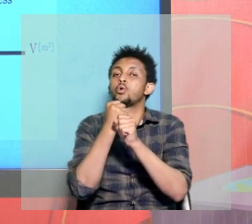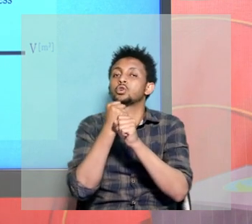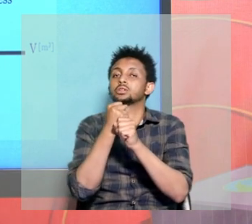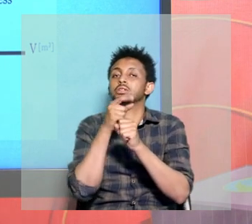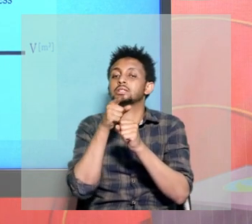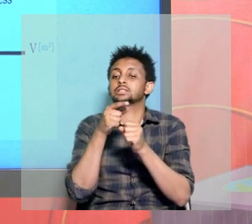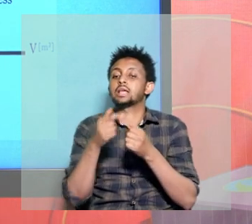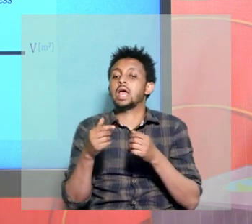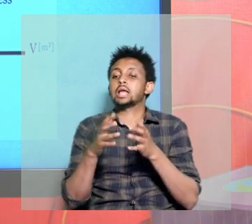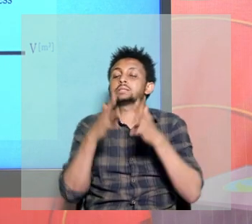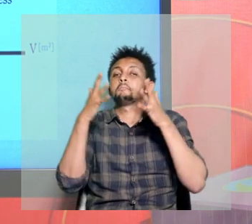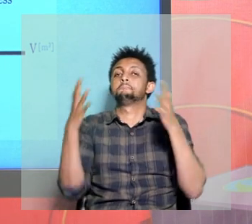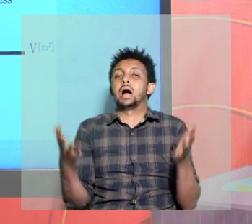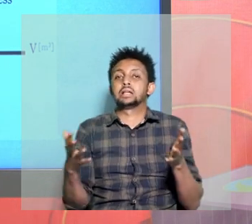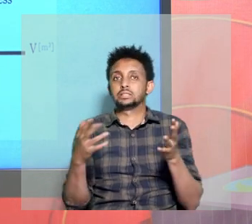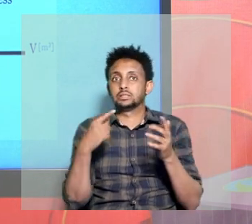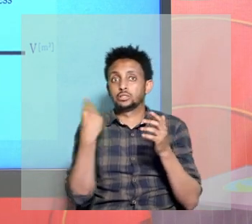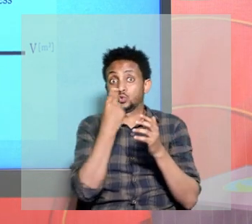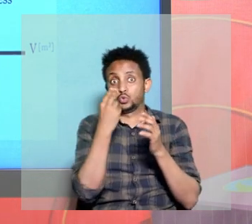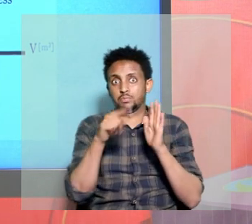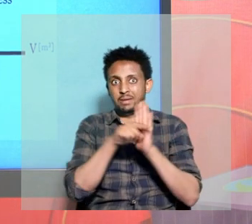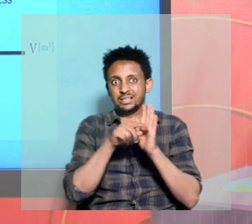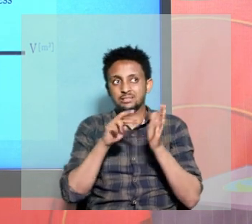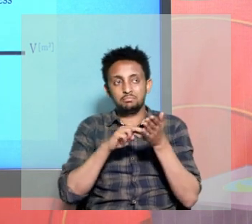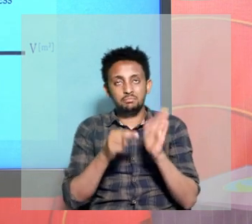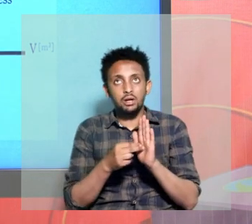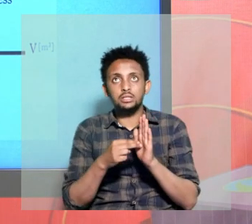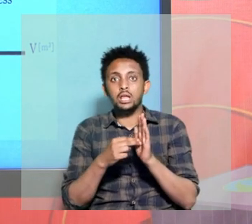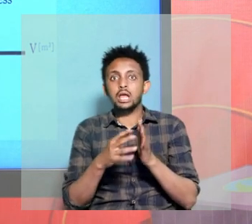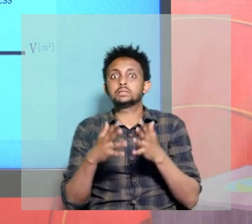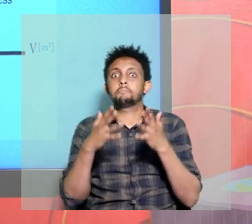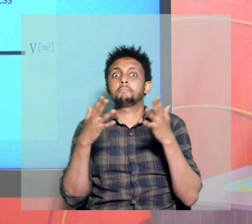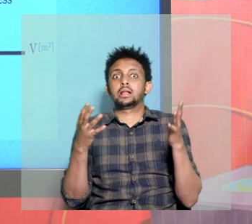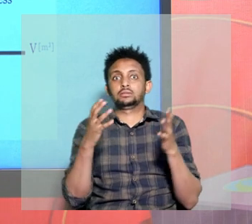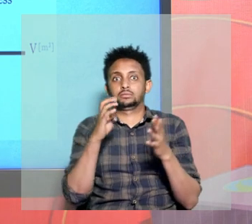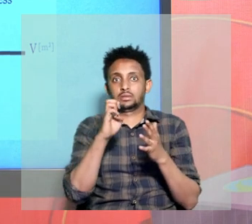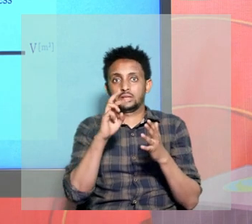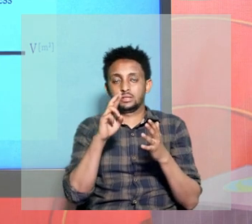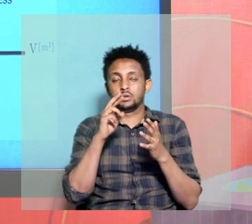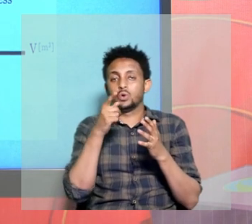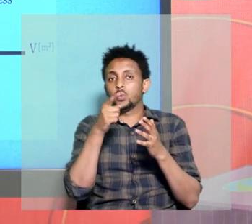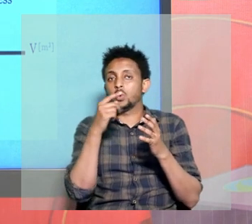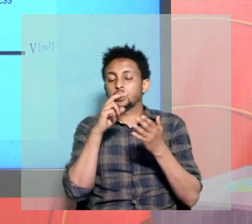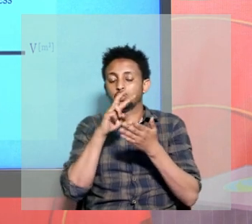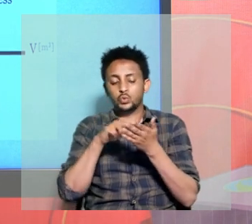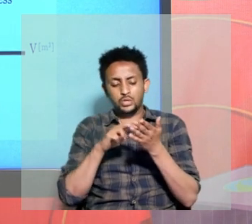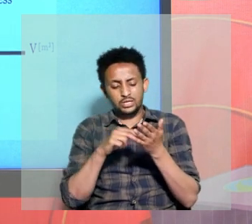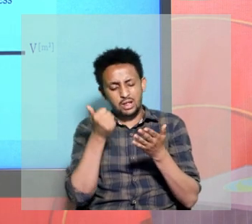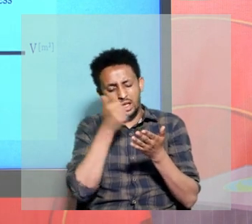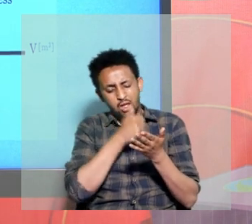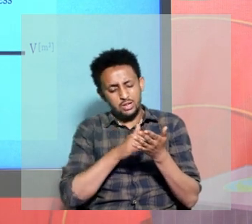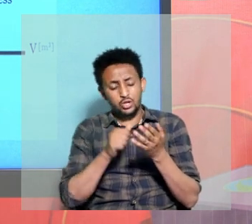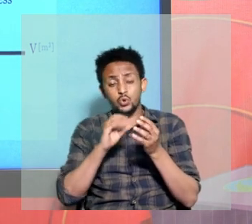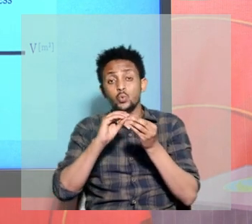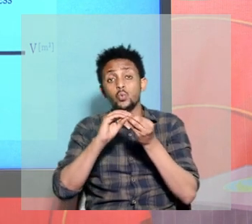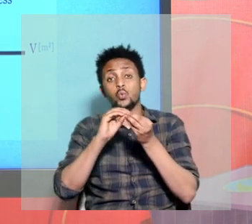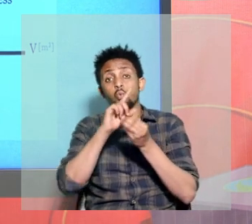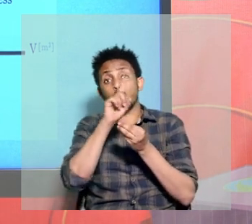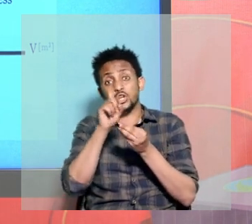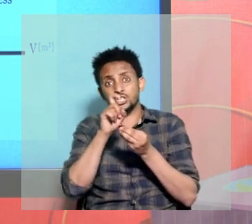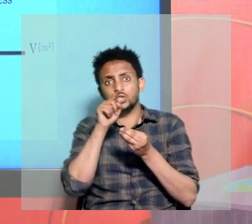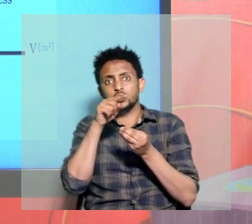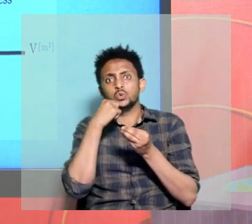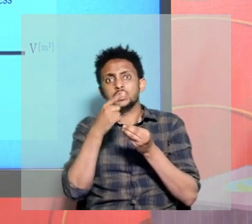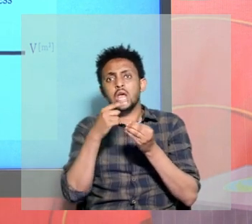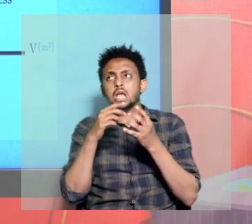or it's expanding. When you use minus, it means that it's expanding. So whenever you read any equation, when